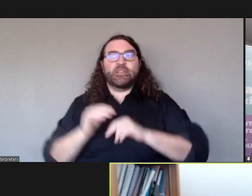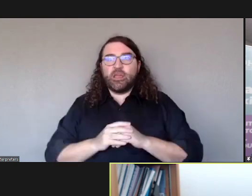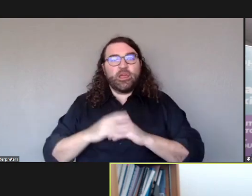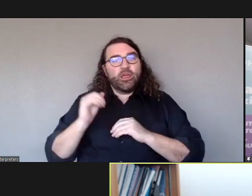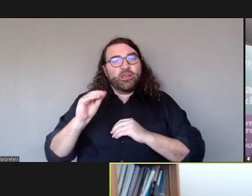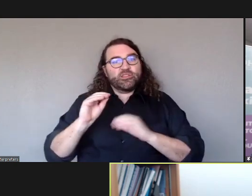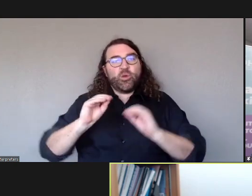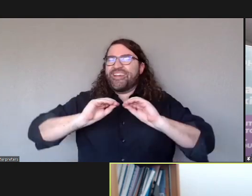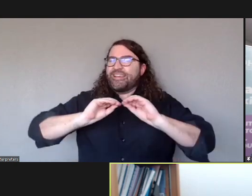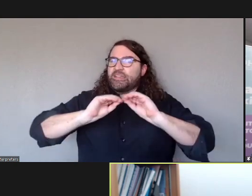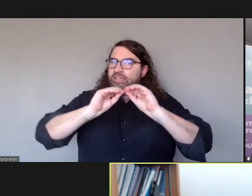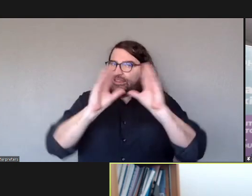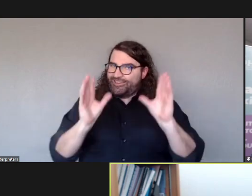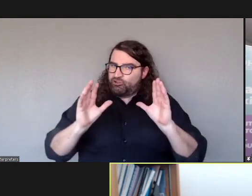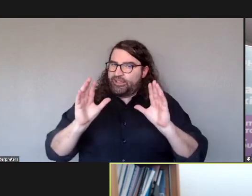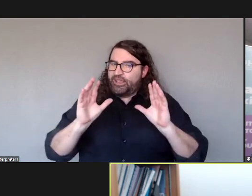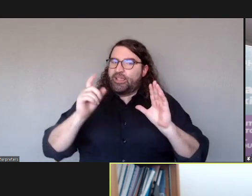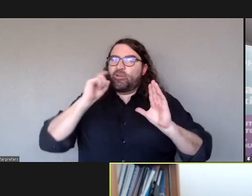clearly different